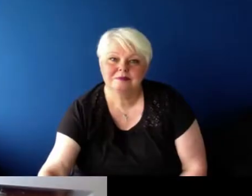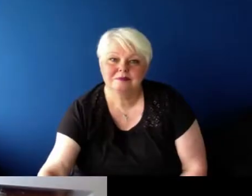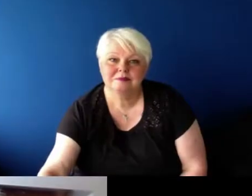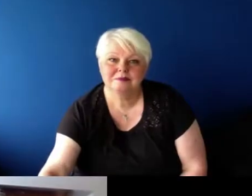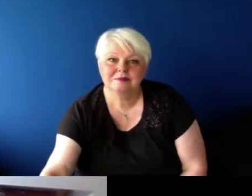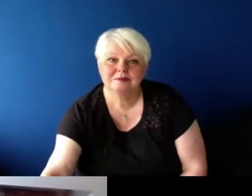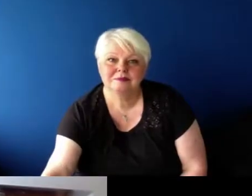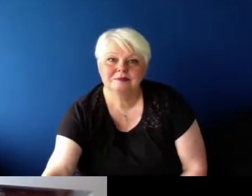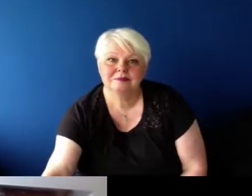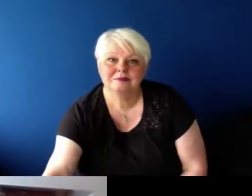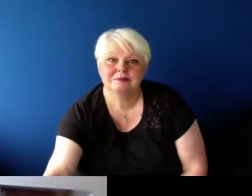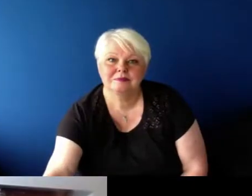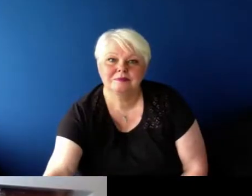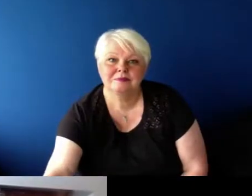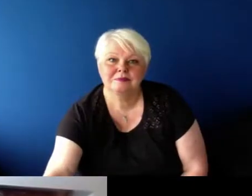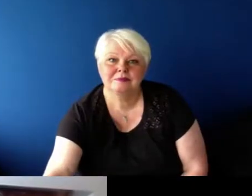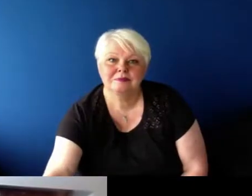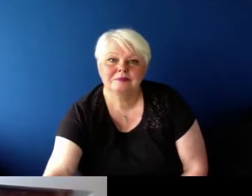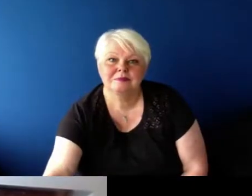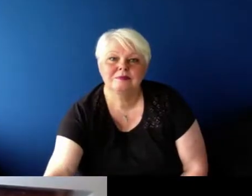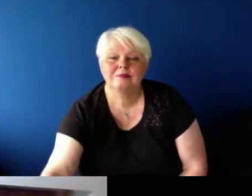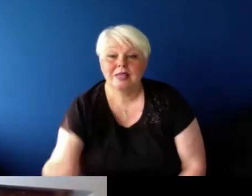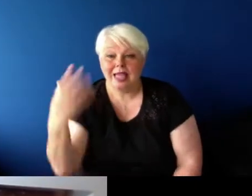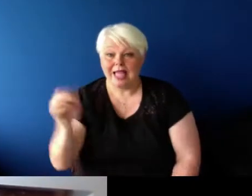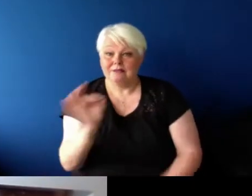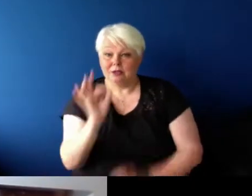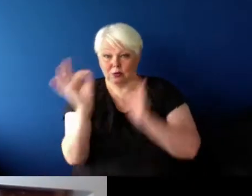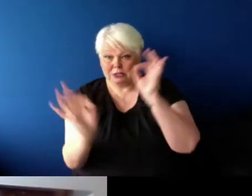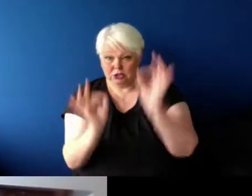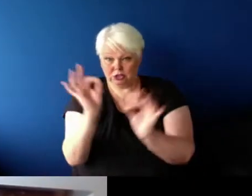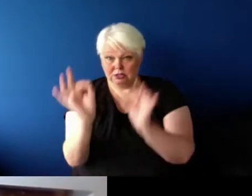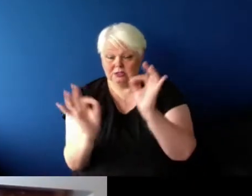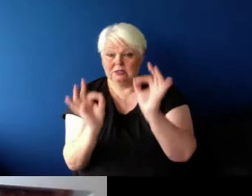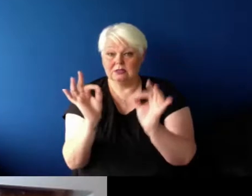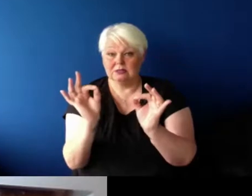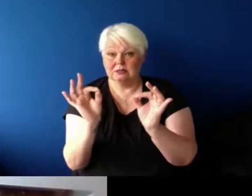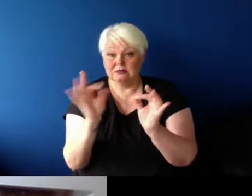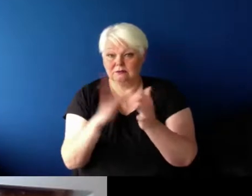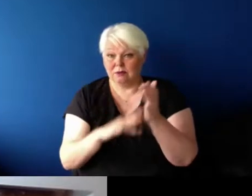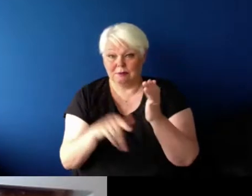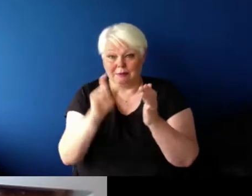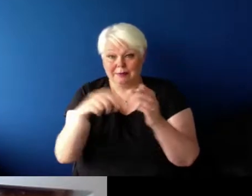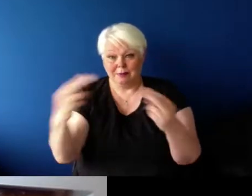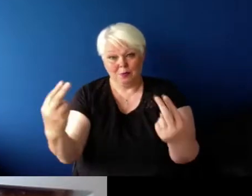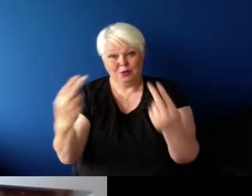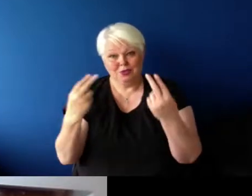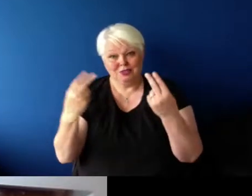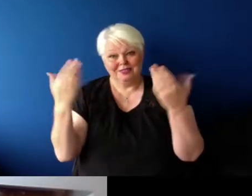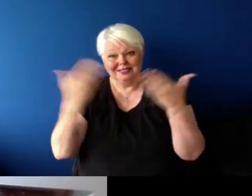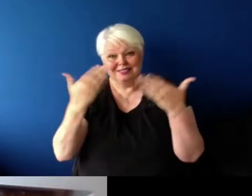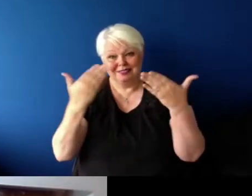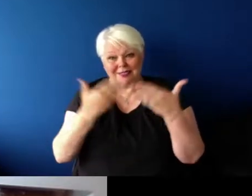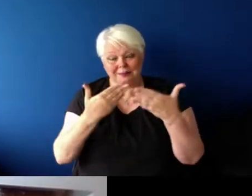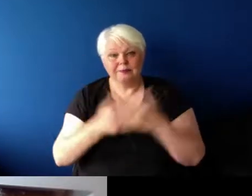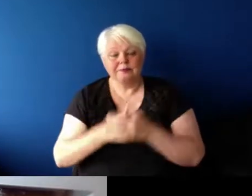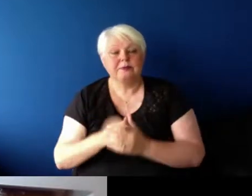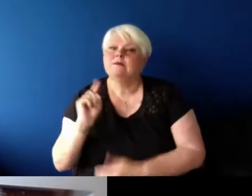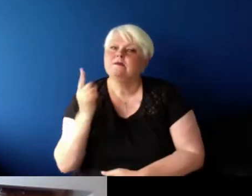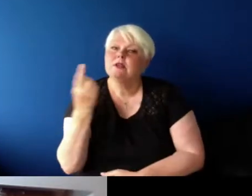And so I'm going to move to some questions we've had from our friends gathered with us tonight. The first